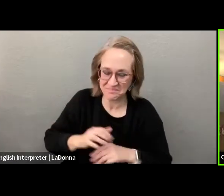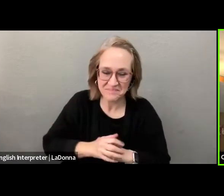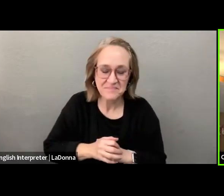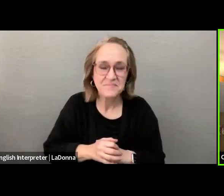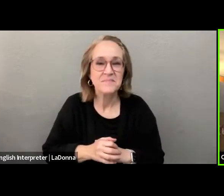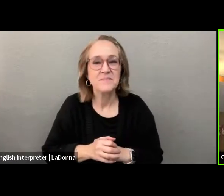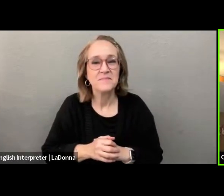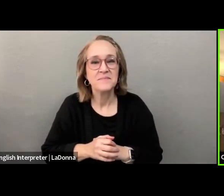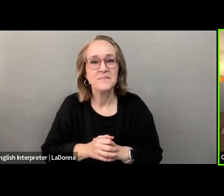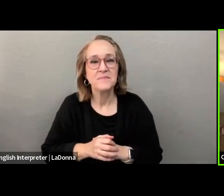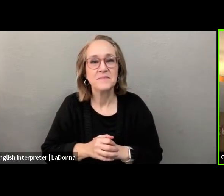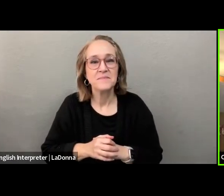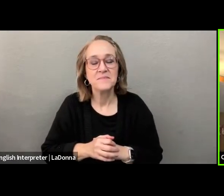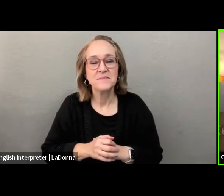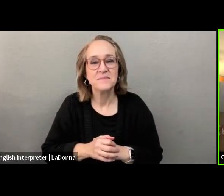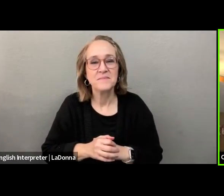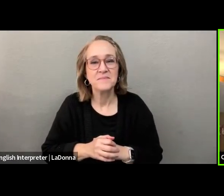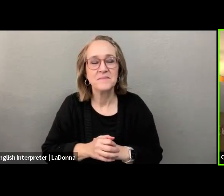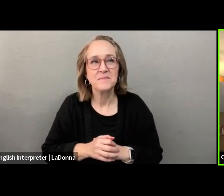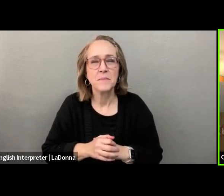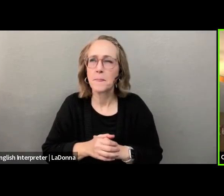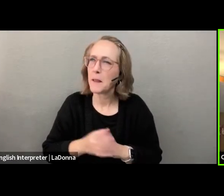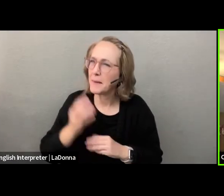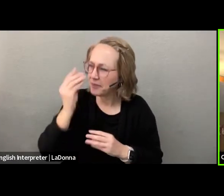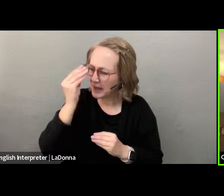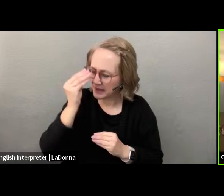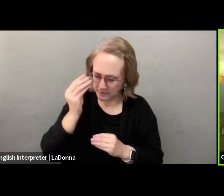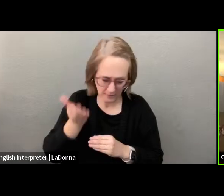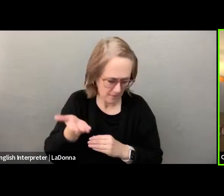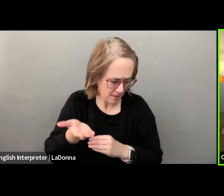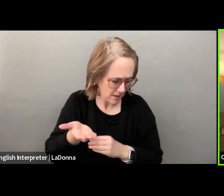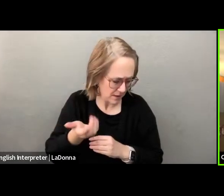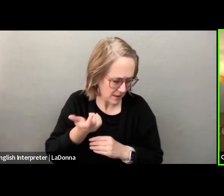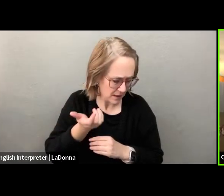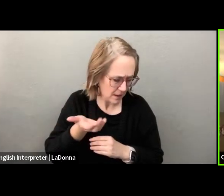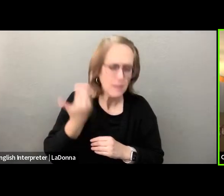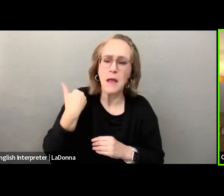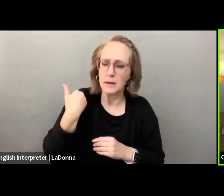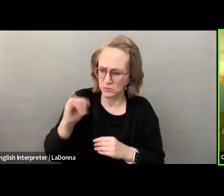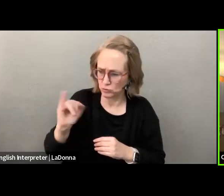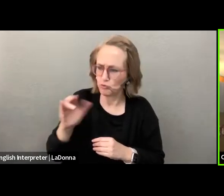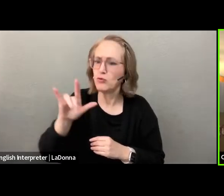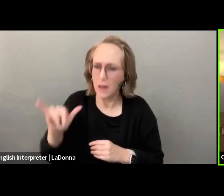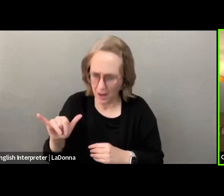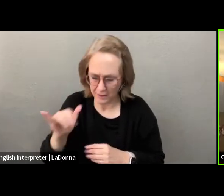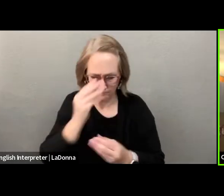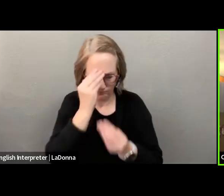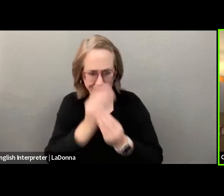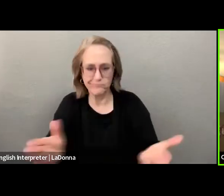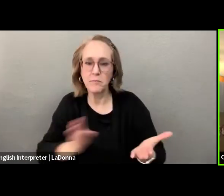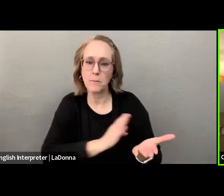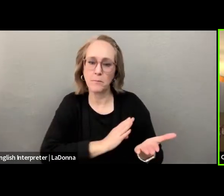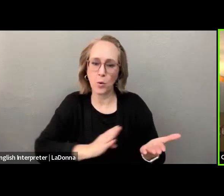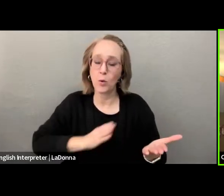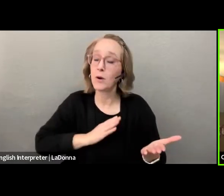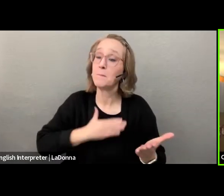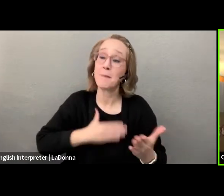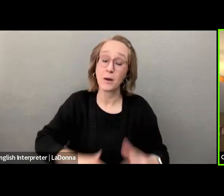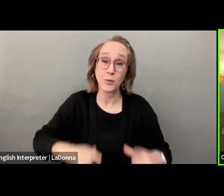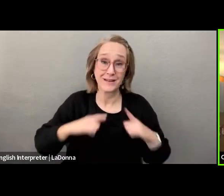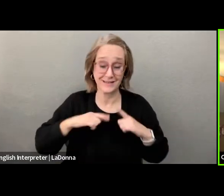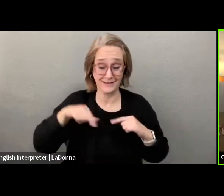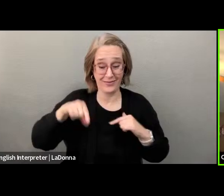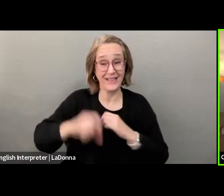I have been, last July, I informed the board that I would resign on December 31st of